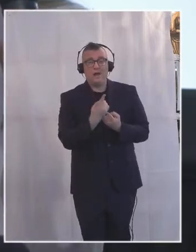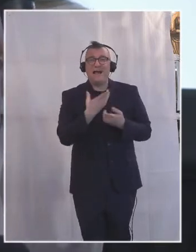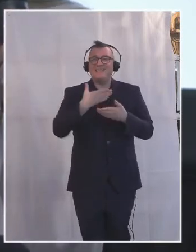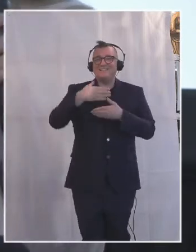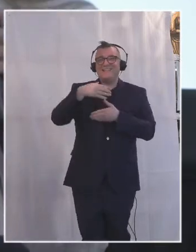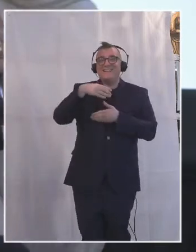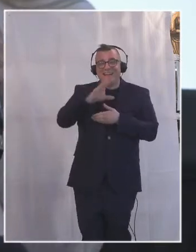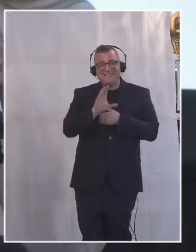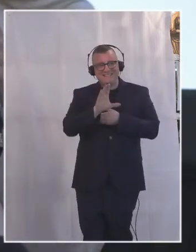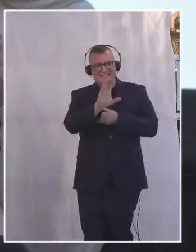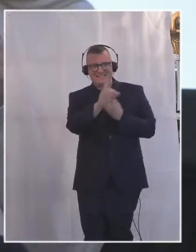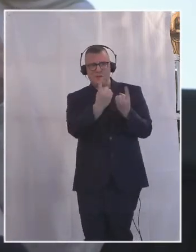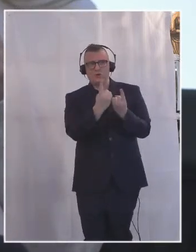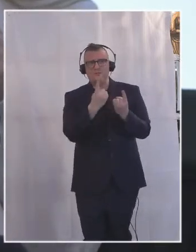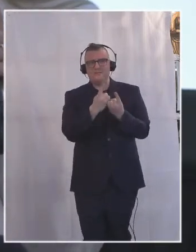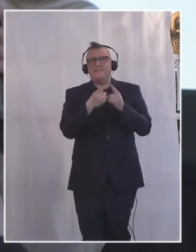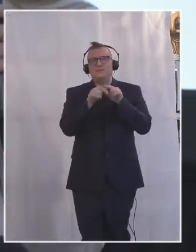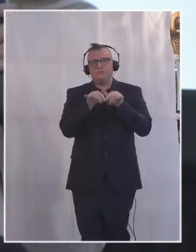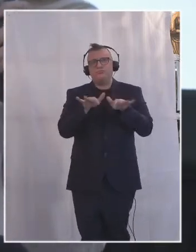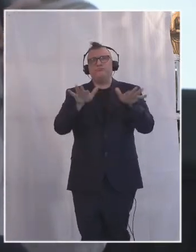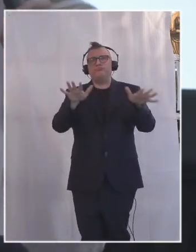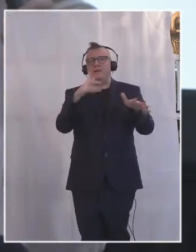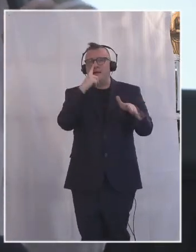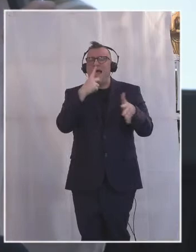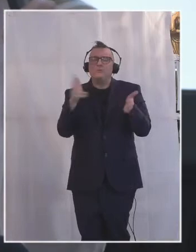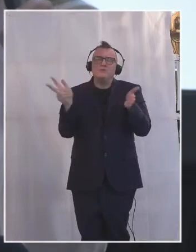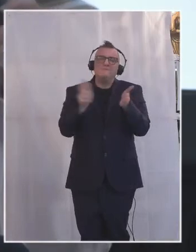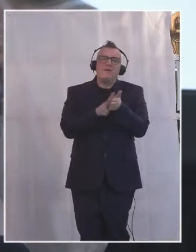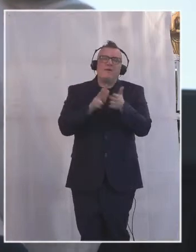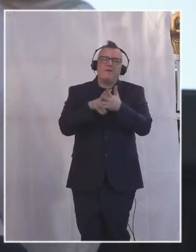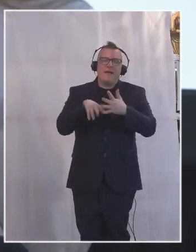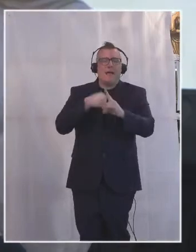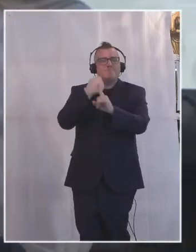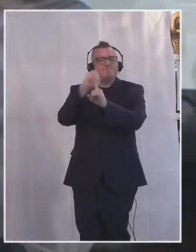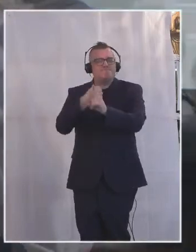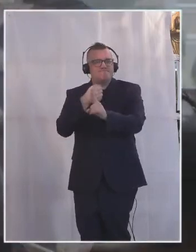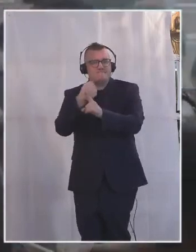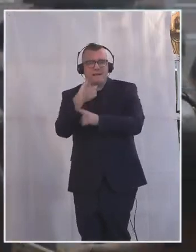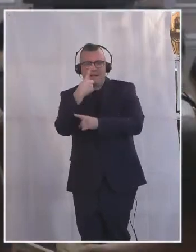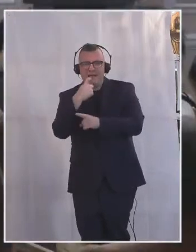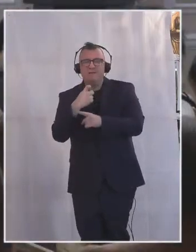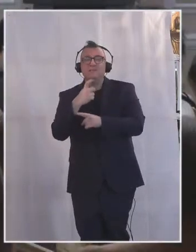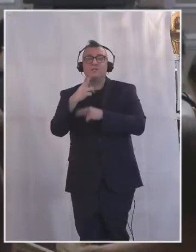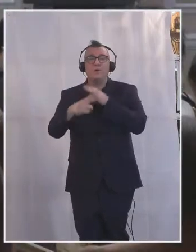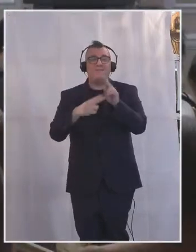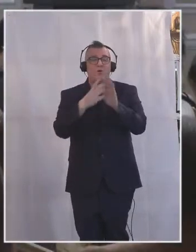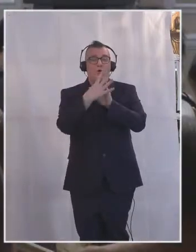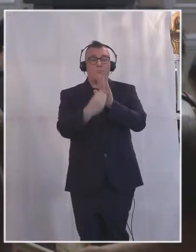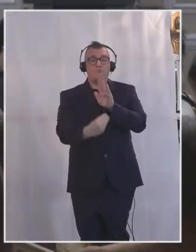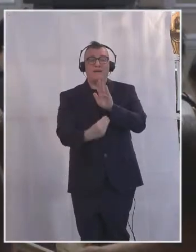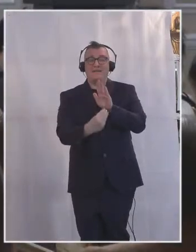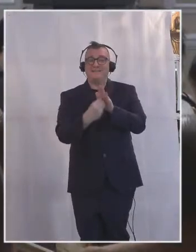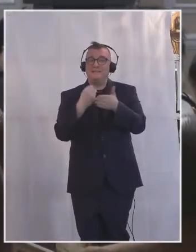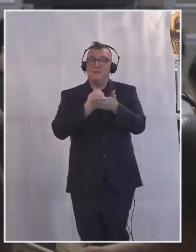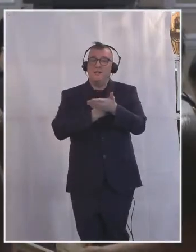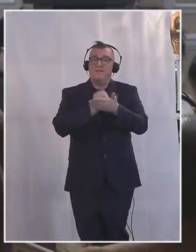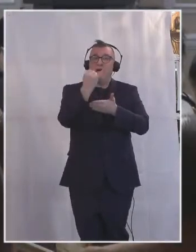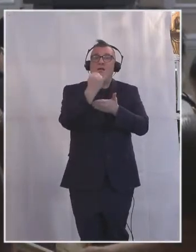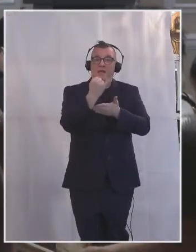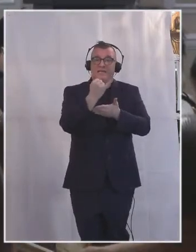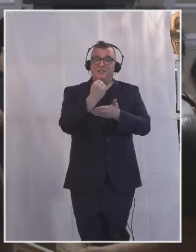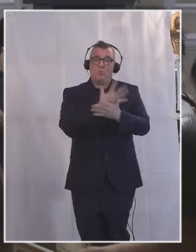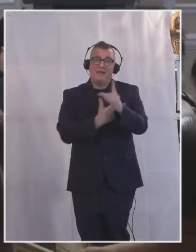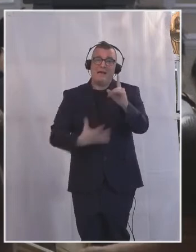use cases, and then a way to actually verify that and enforce that so that we can tackle copyright infringement. Amazing, fantastic.